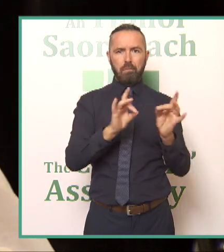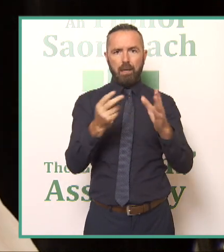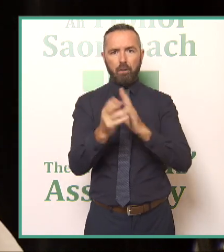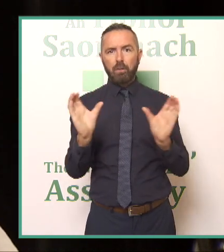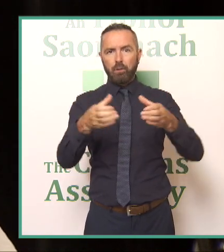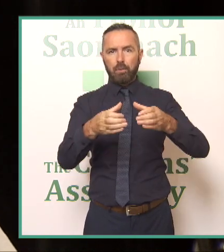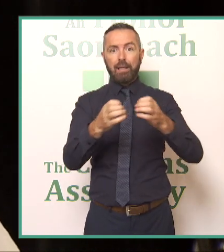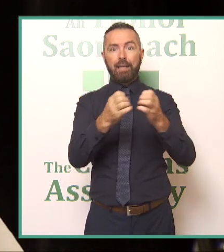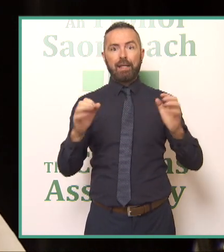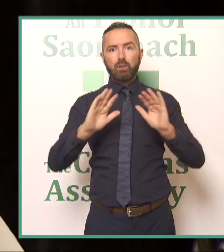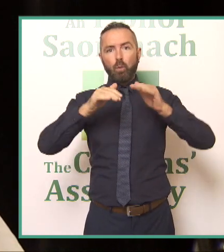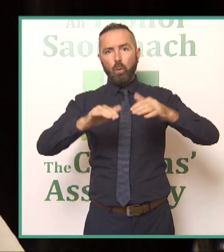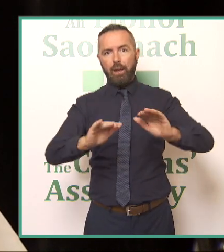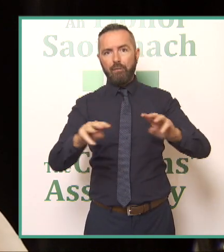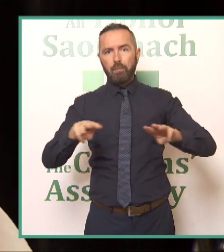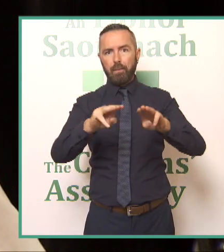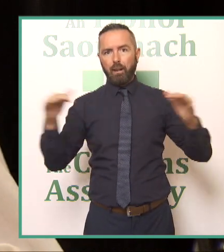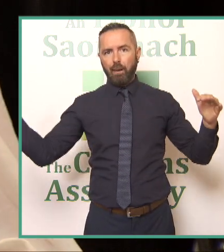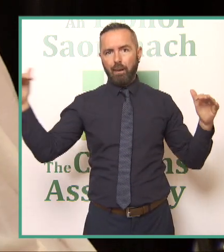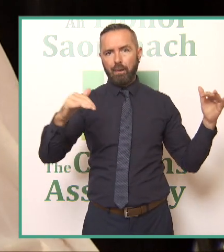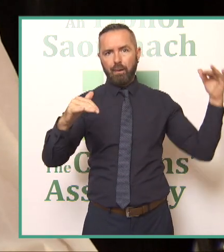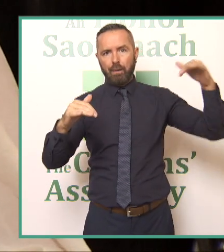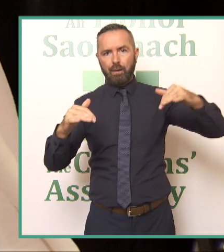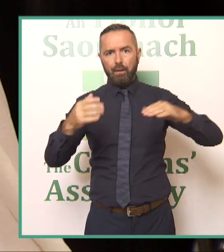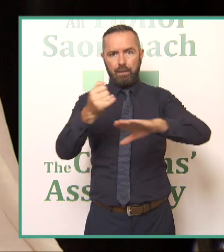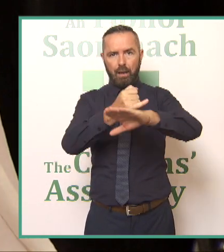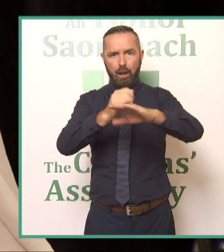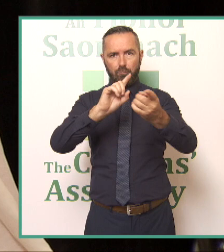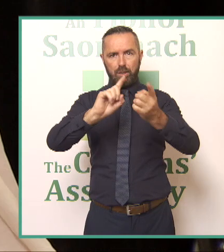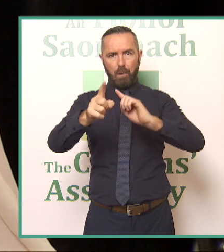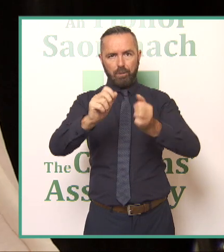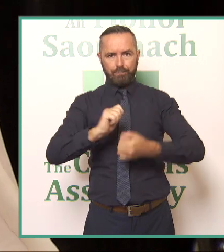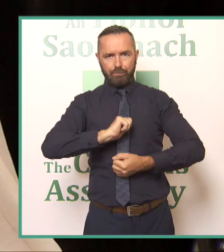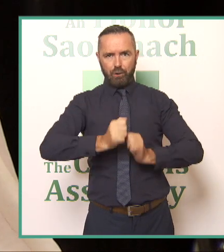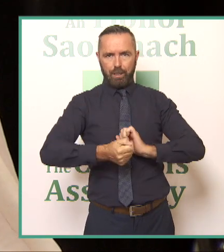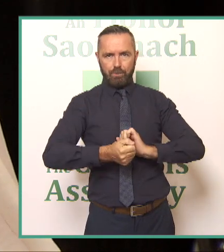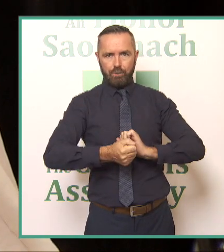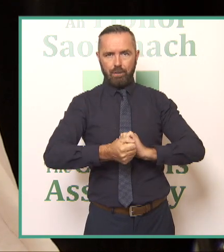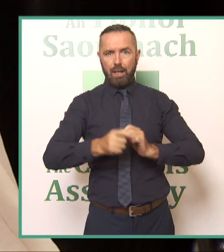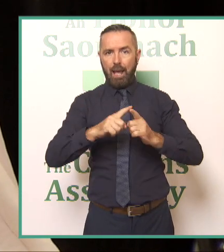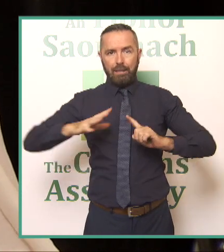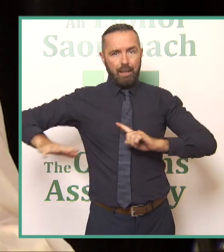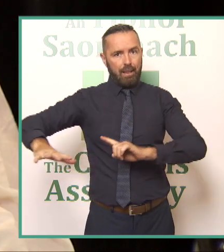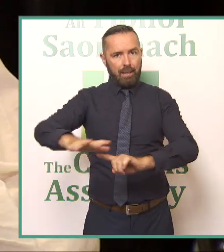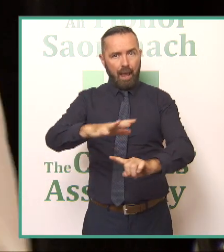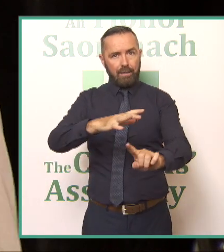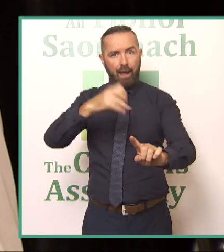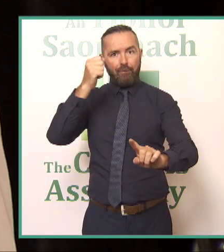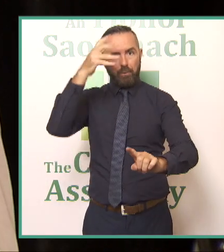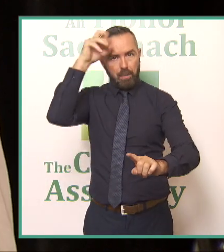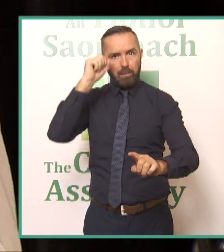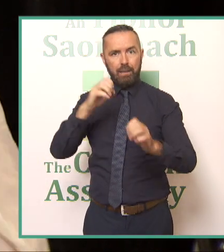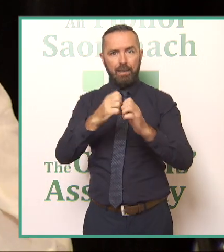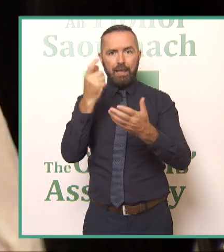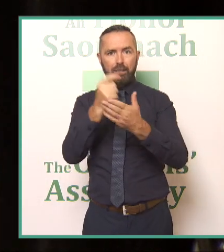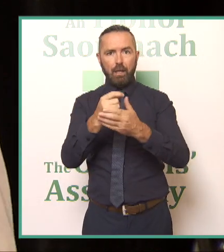wave of people came to the island responded. And as Evan was saying, the land has memory. And as each wave